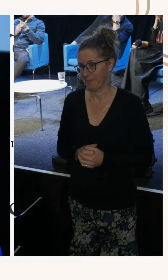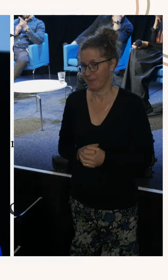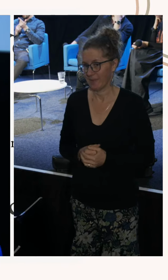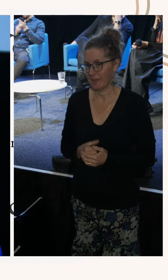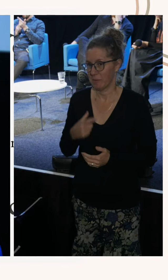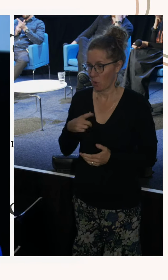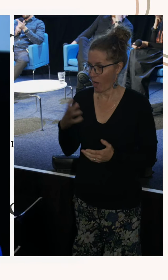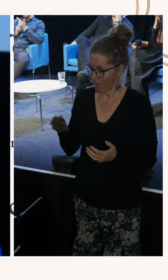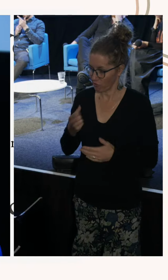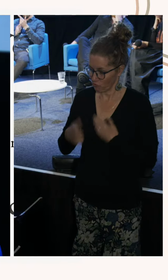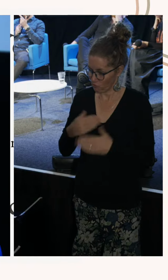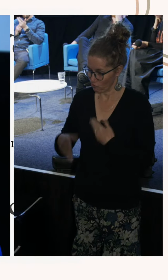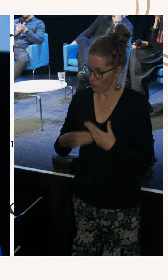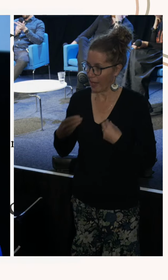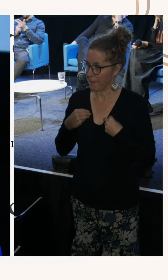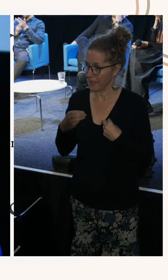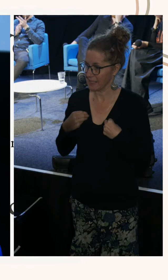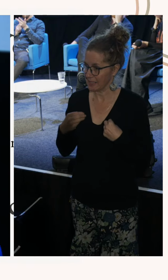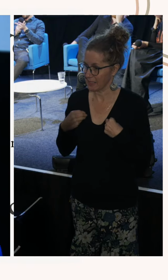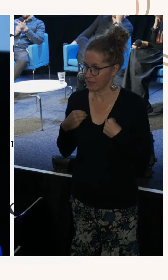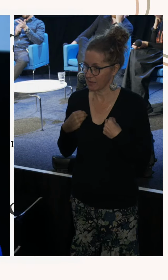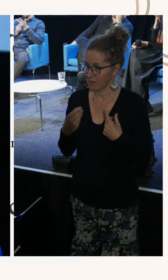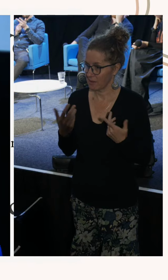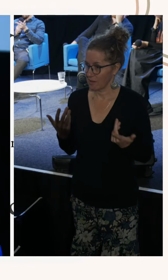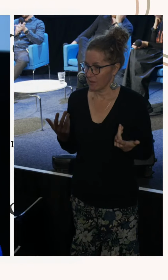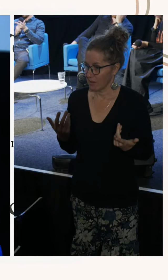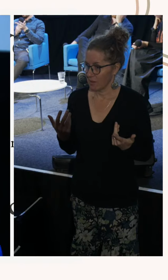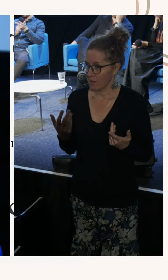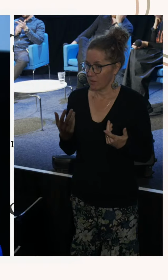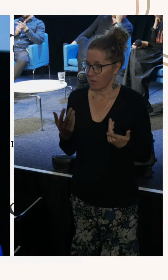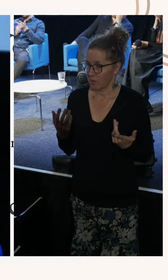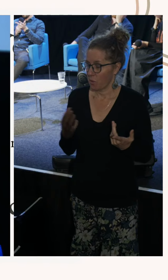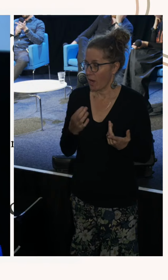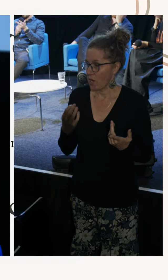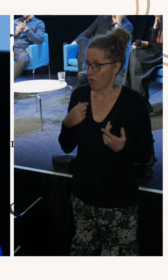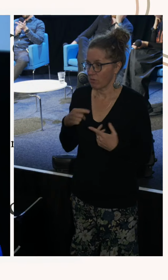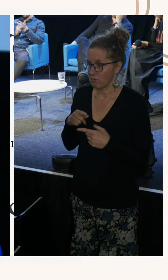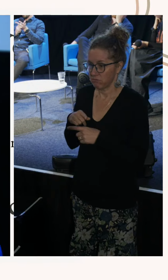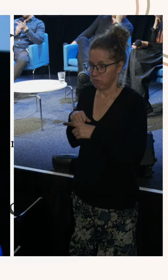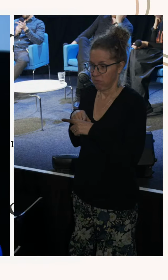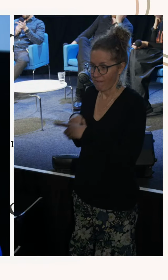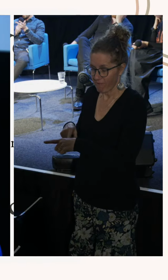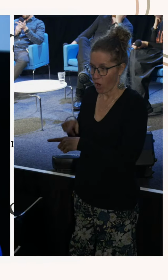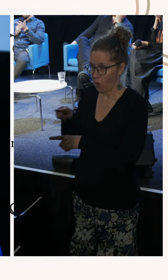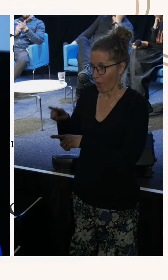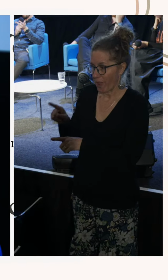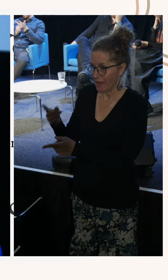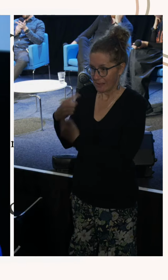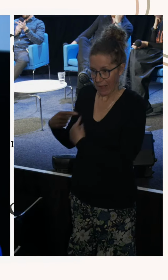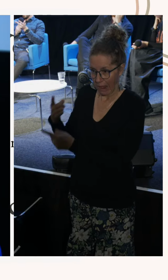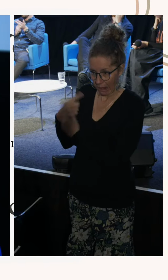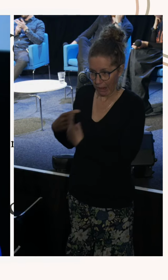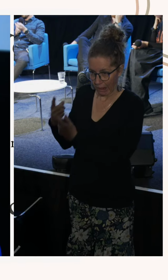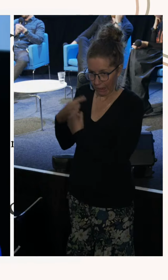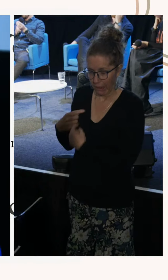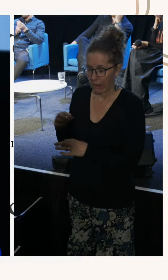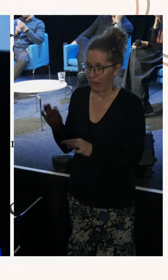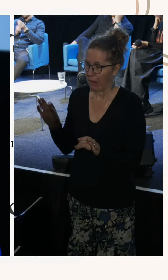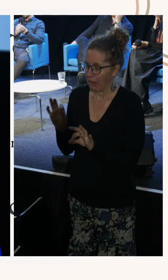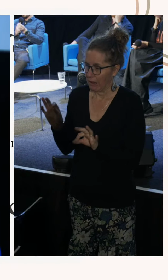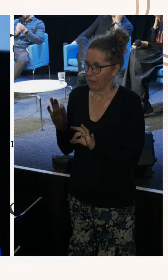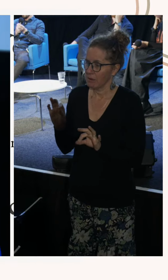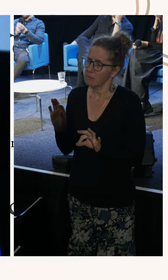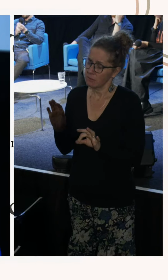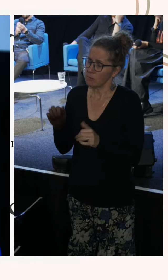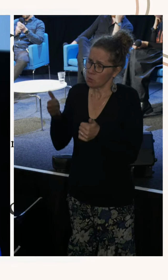Because we have to run a business and we're not in the pocket of Comalco. And like, it